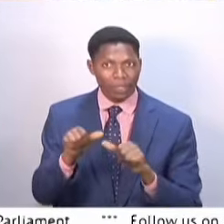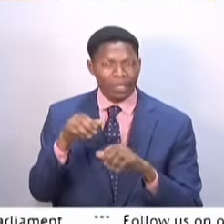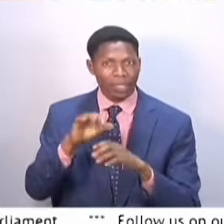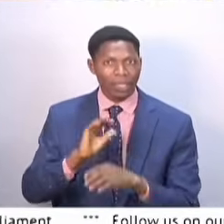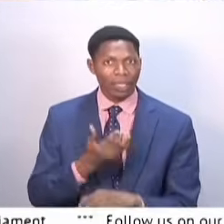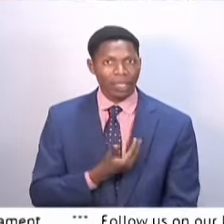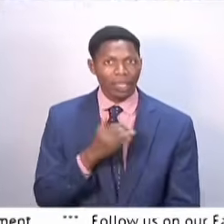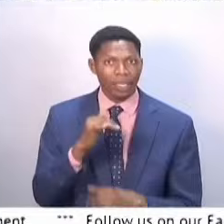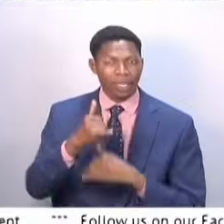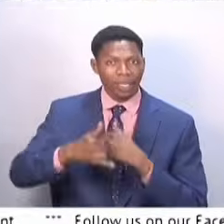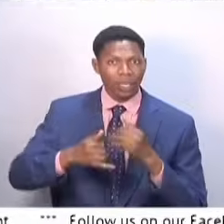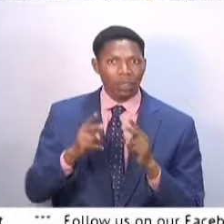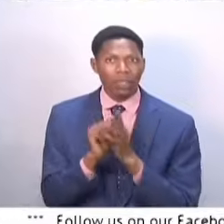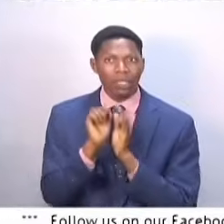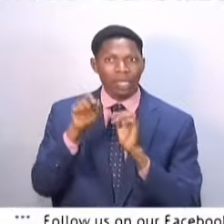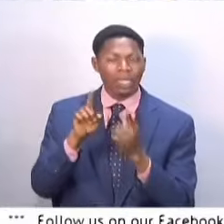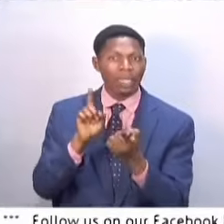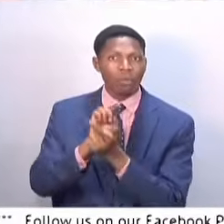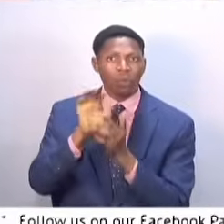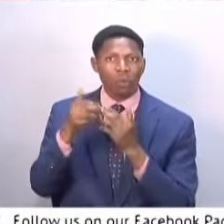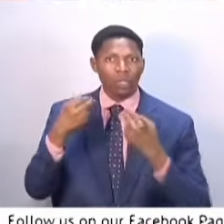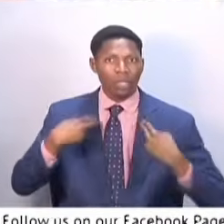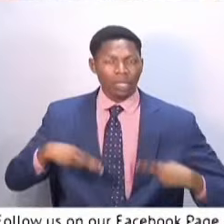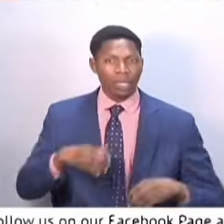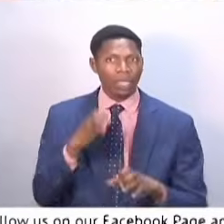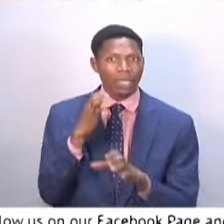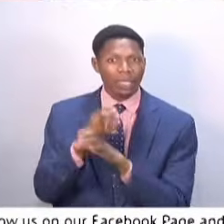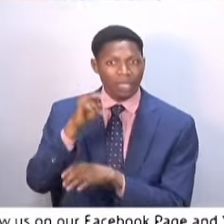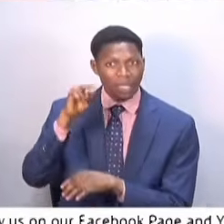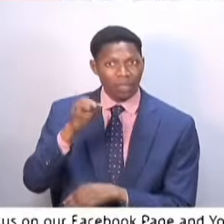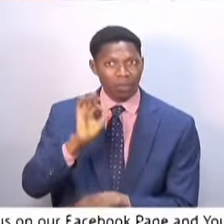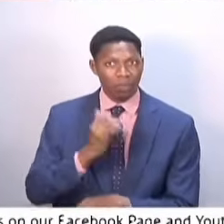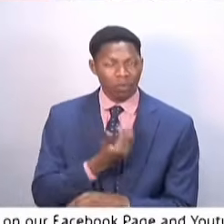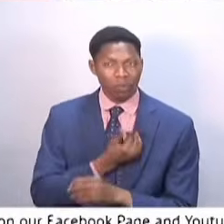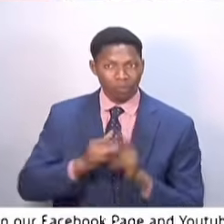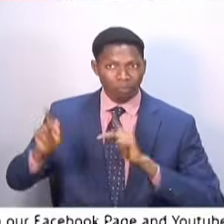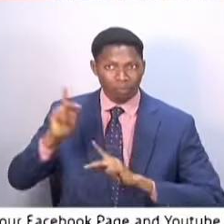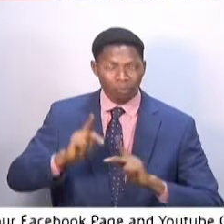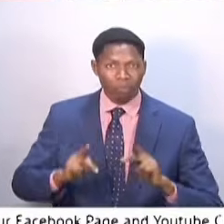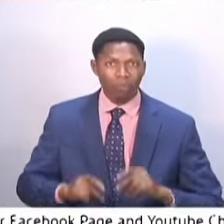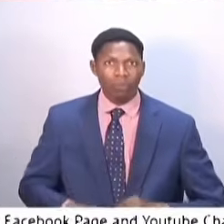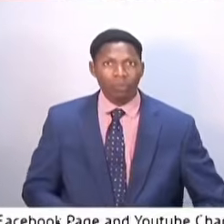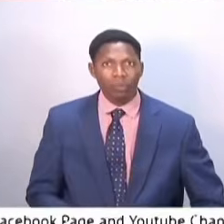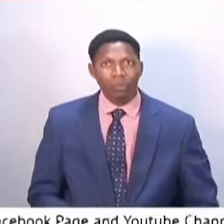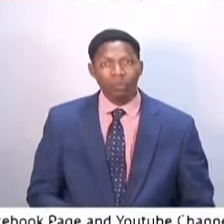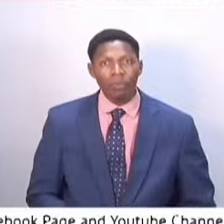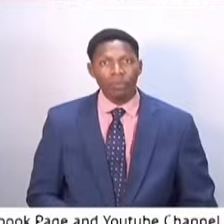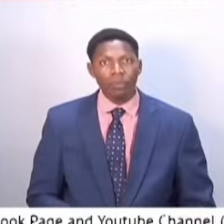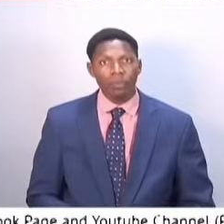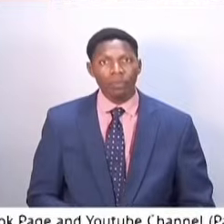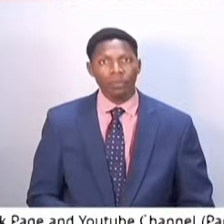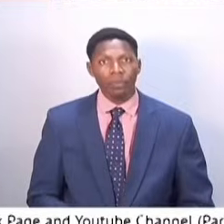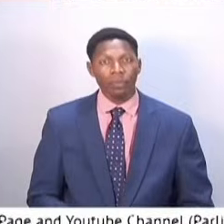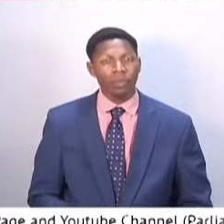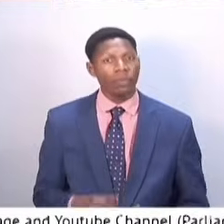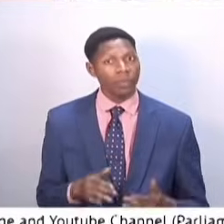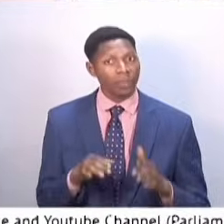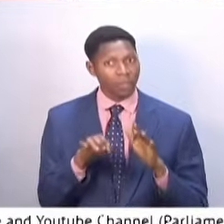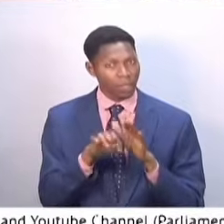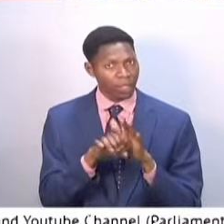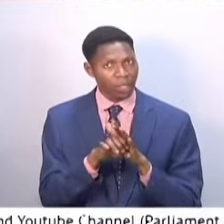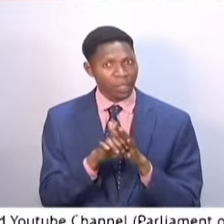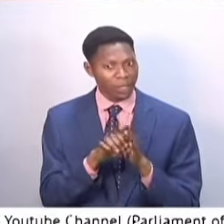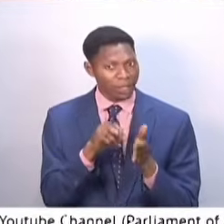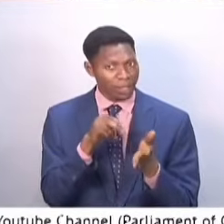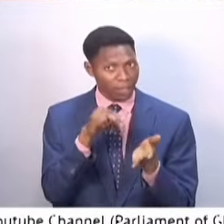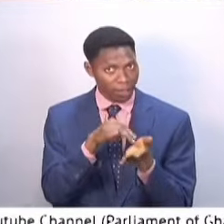to meet the healthcare needs of our compatriots. Mr. Speaker, take for example the nursing